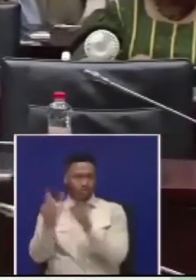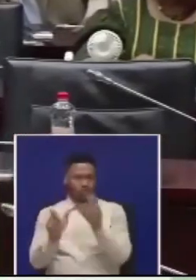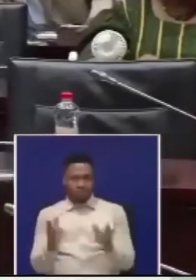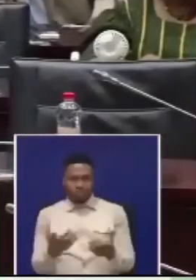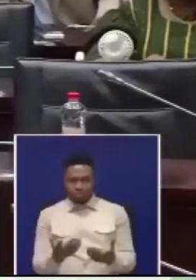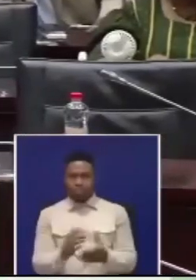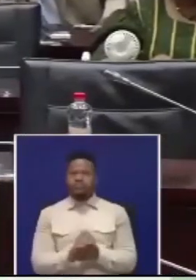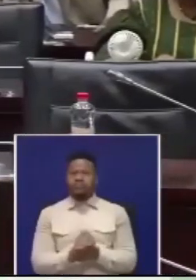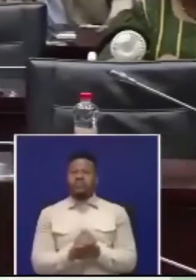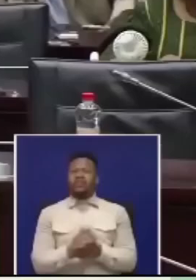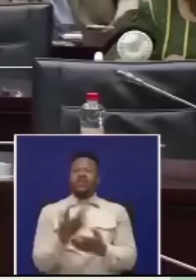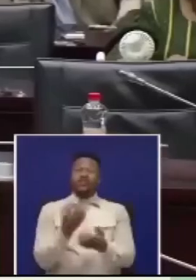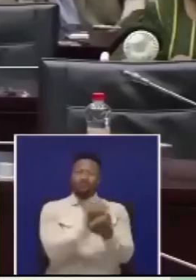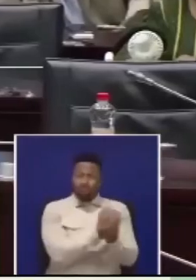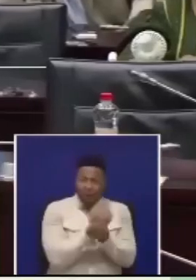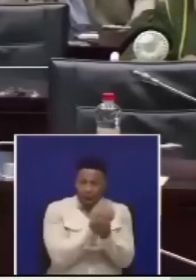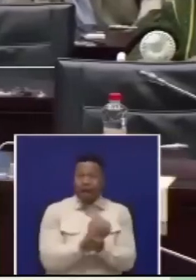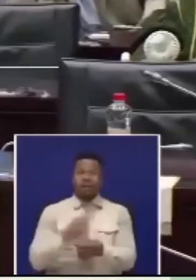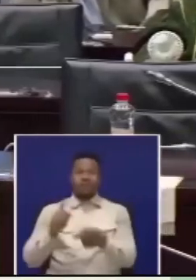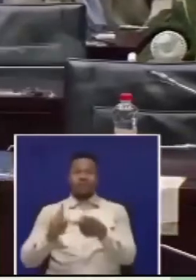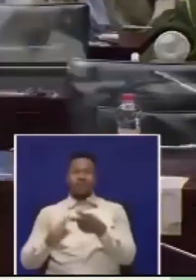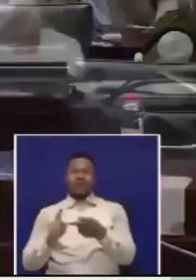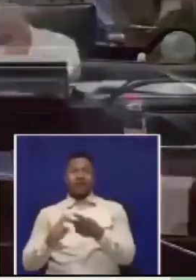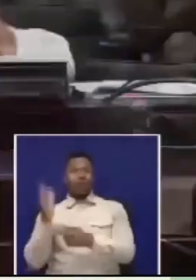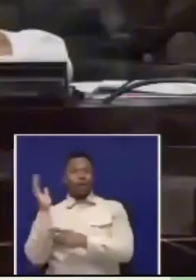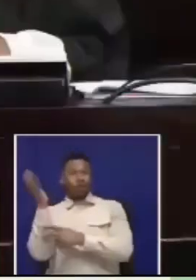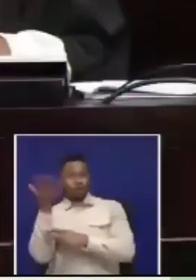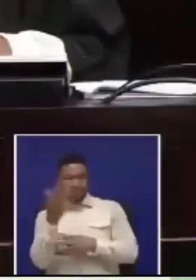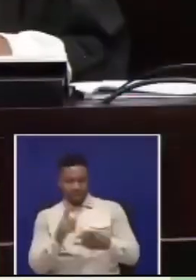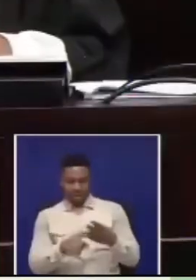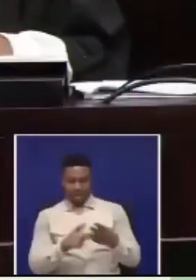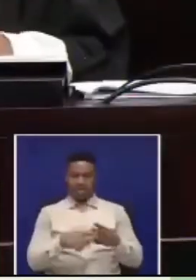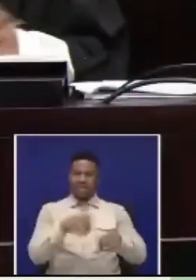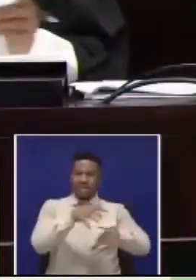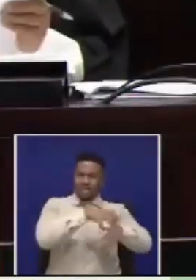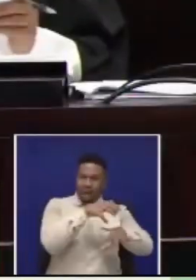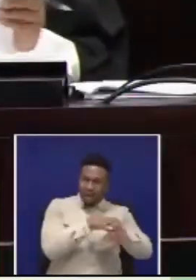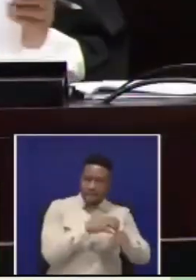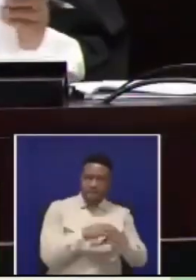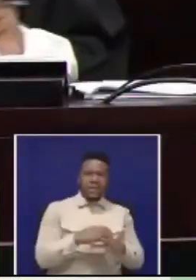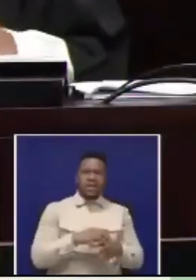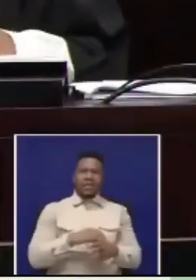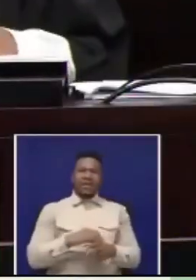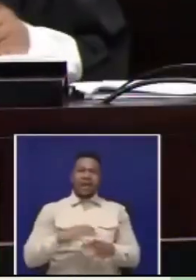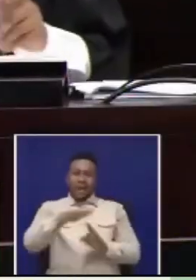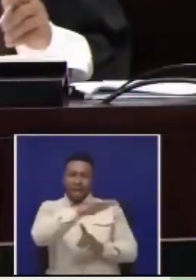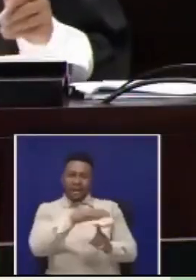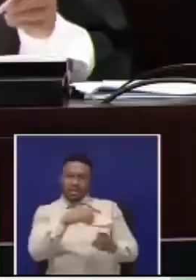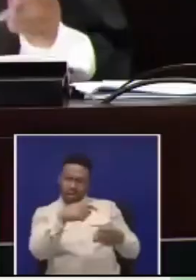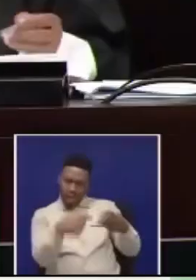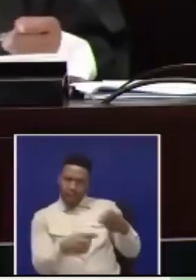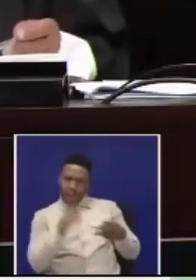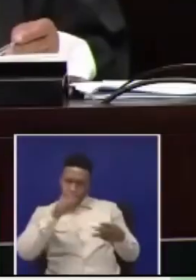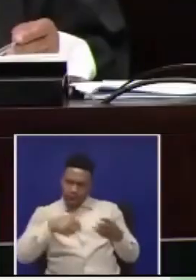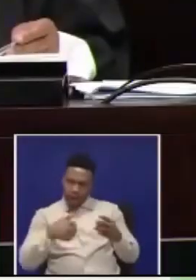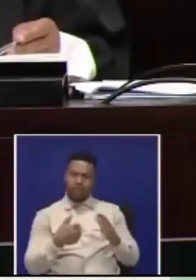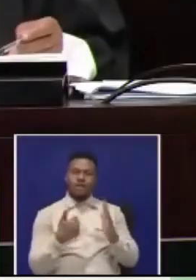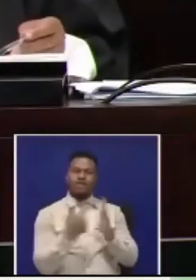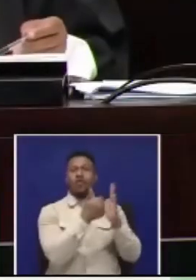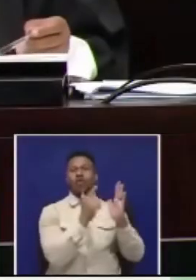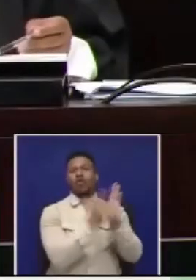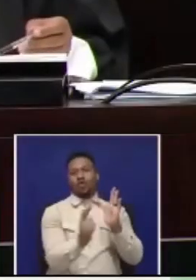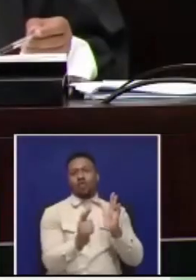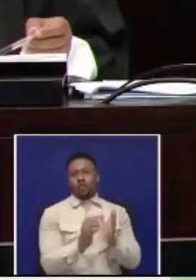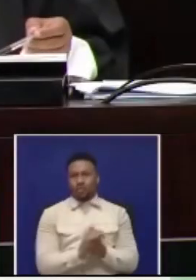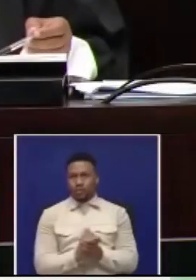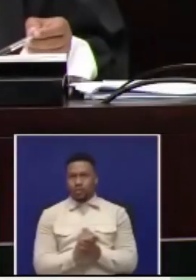hospitality, or agriculture, must obey the law. We should consider, as many other countries have done, the regulation of how